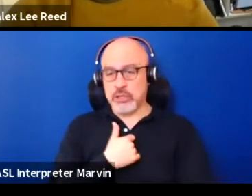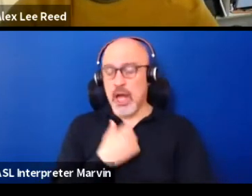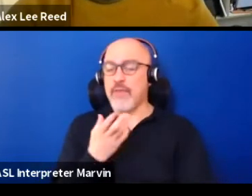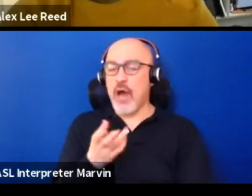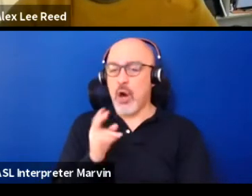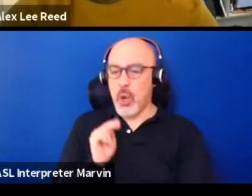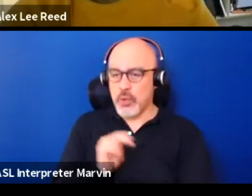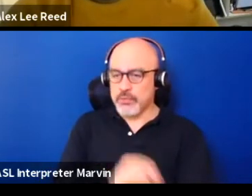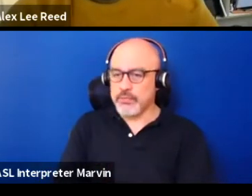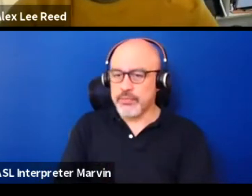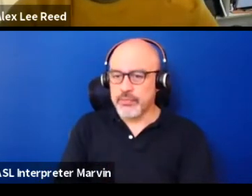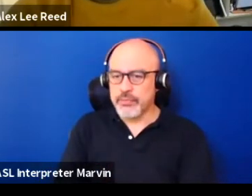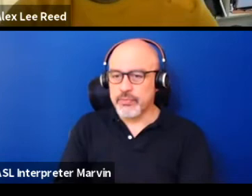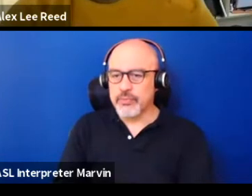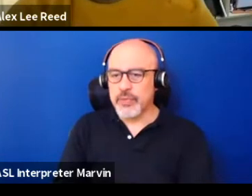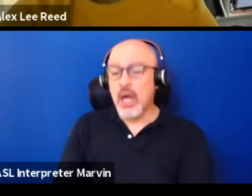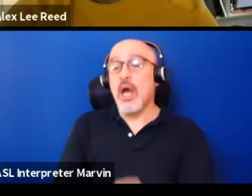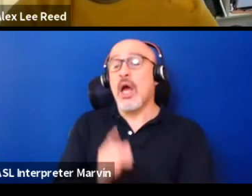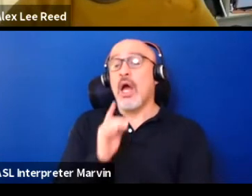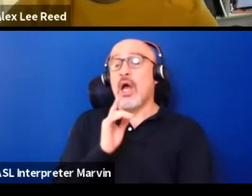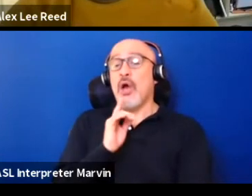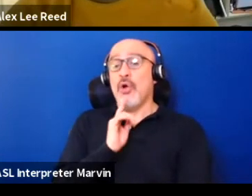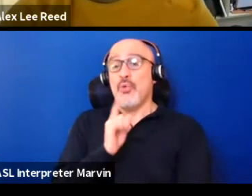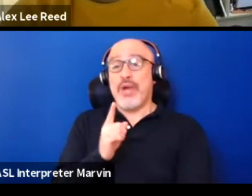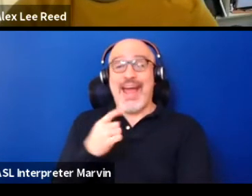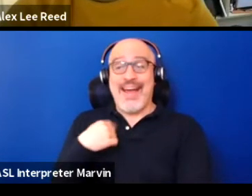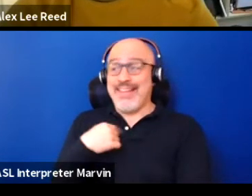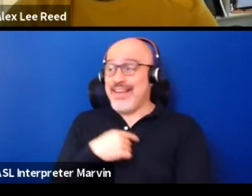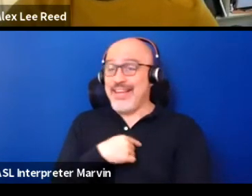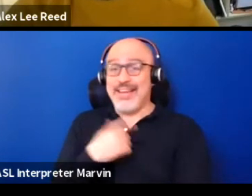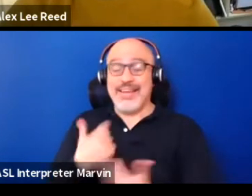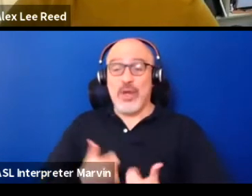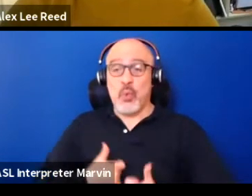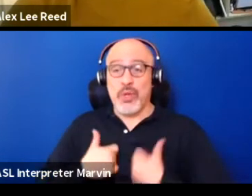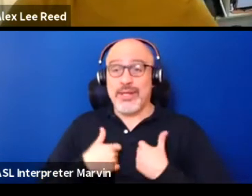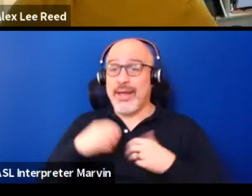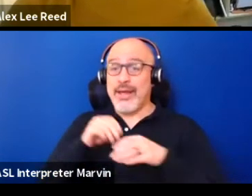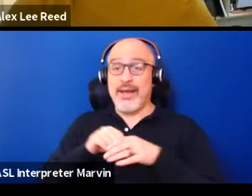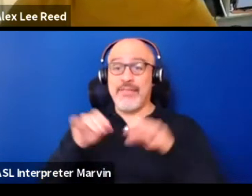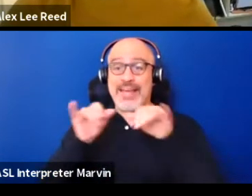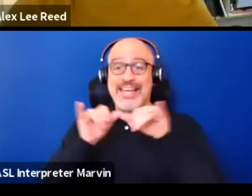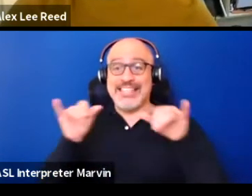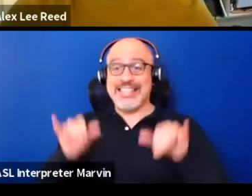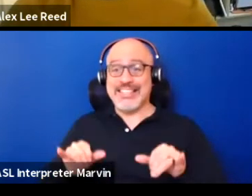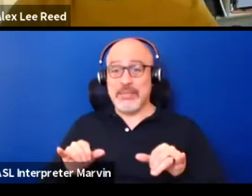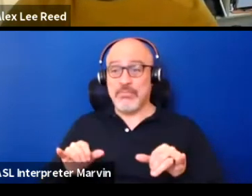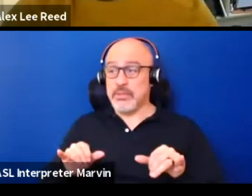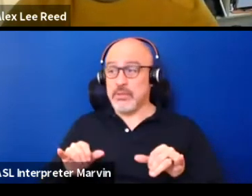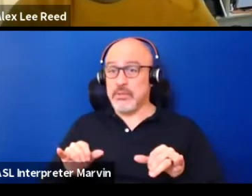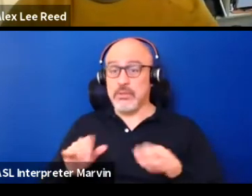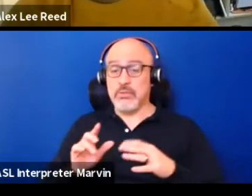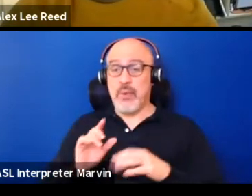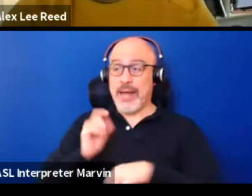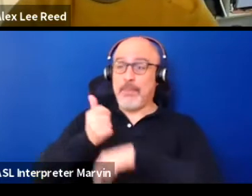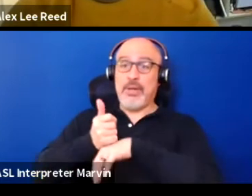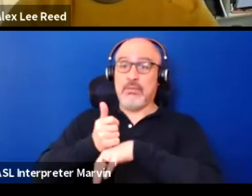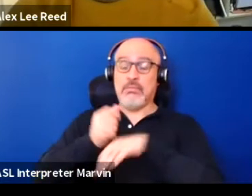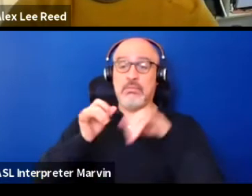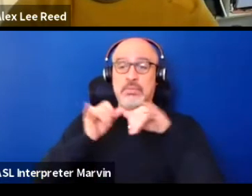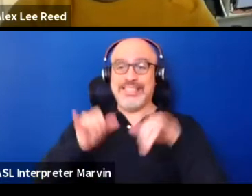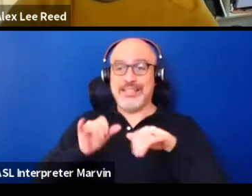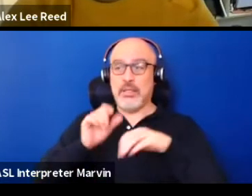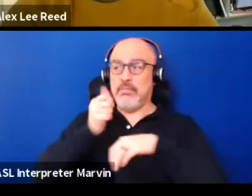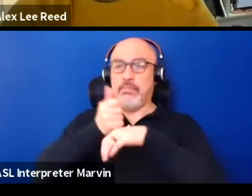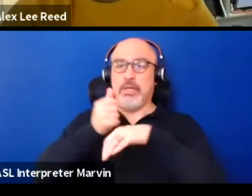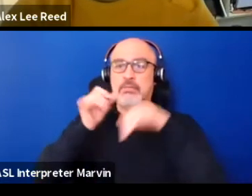reality is that we are in a system that has been created on top of systems, right? Mm-hmm. So